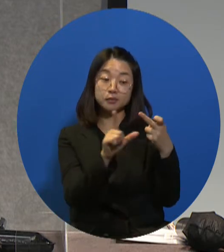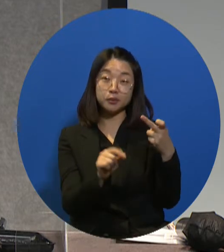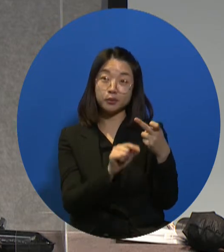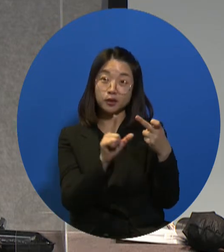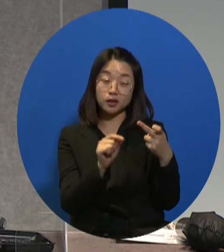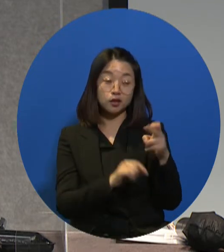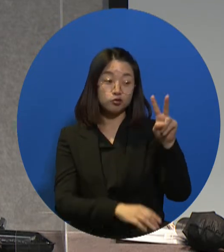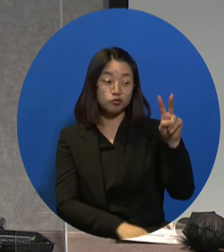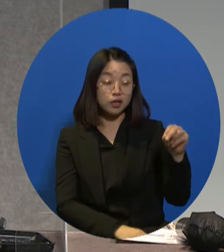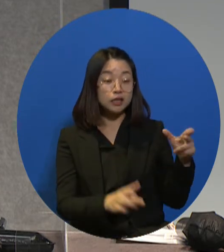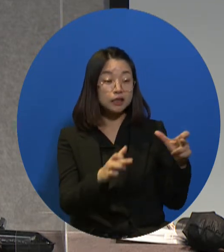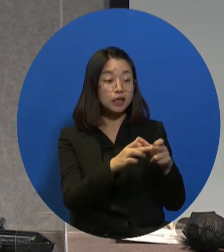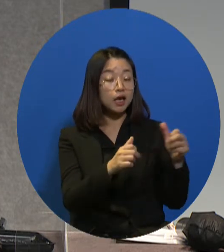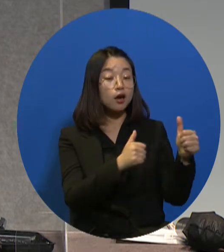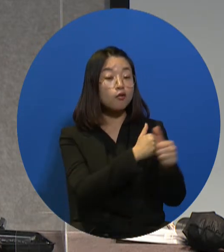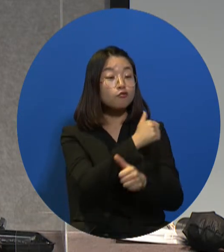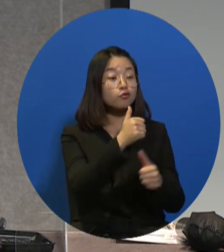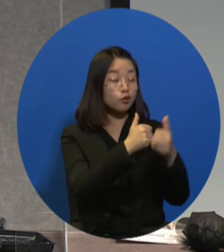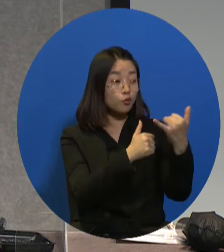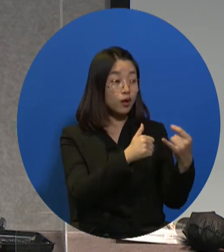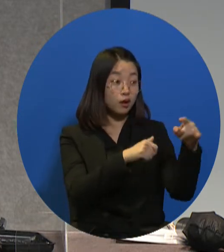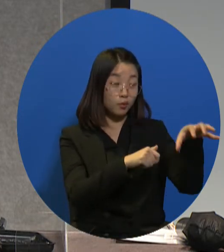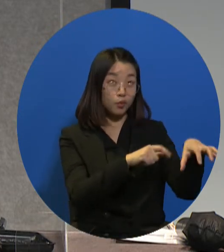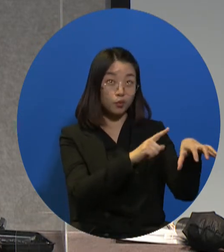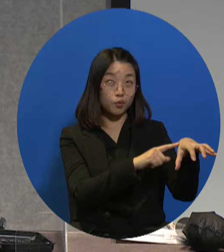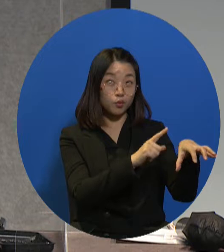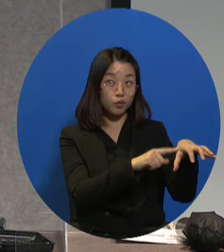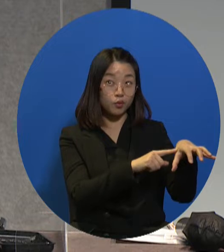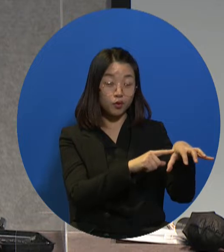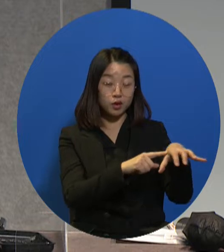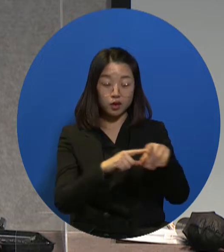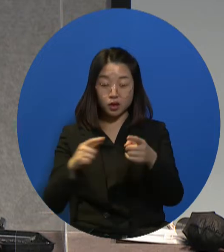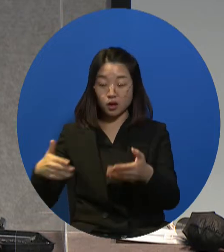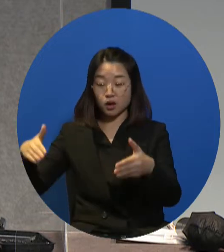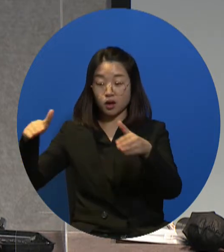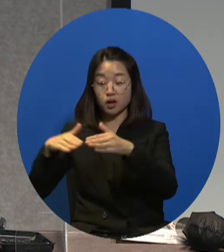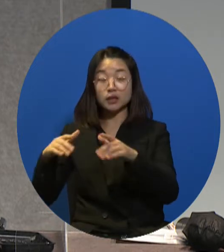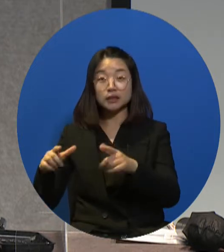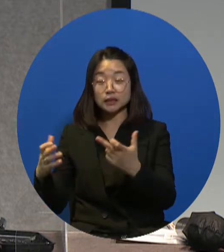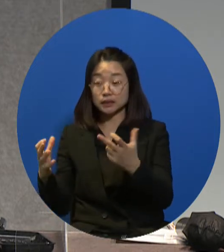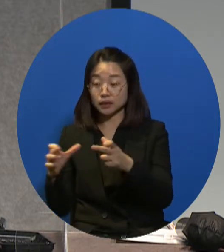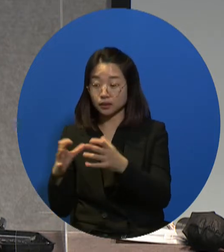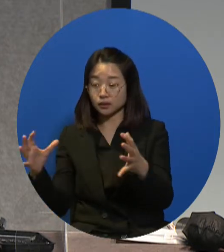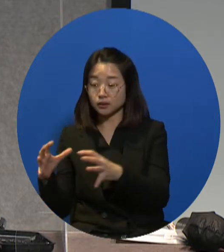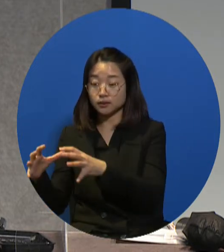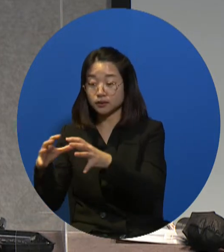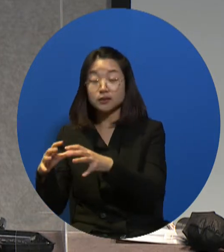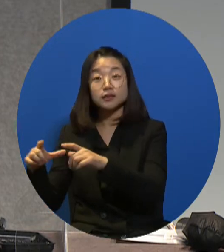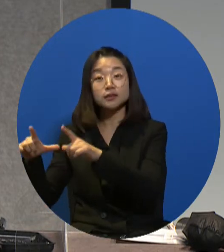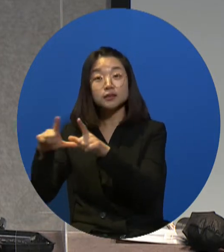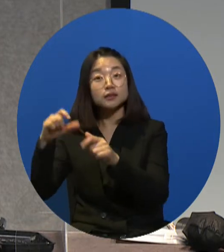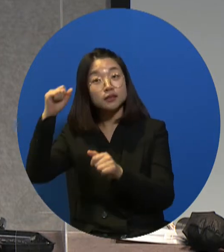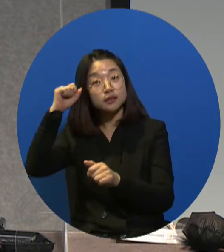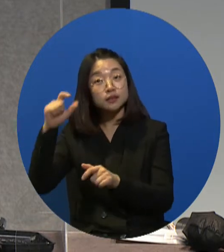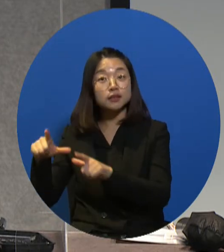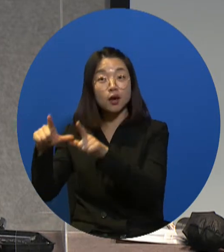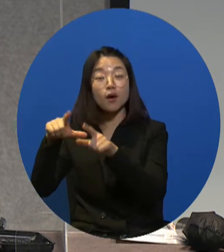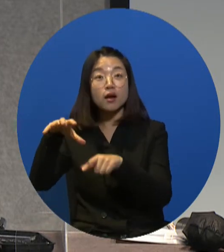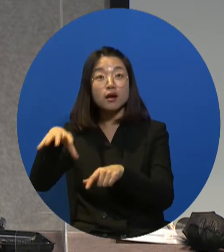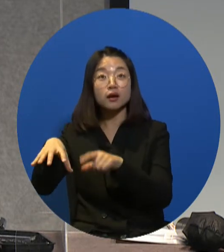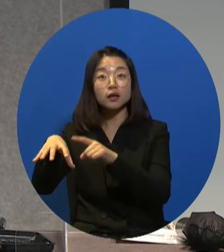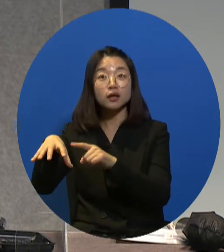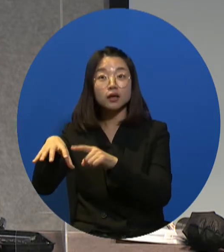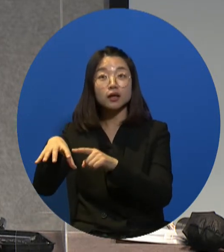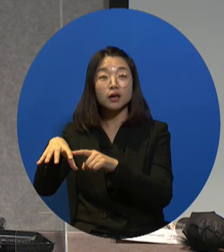In 2021, in December, the UN committee took an investigation